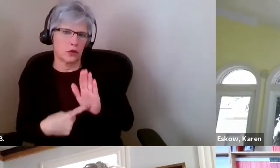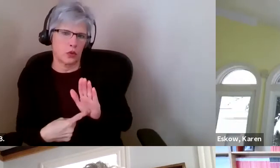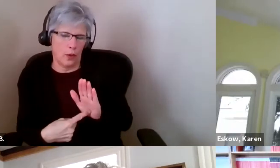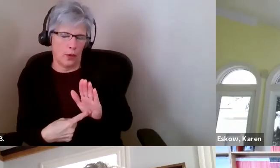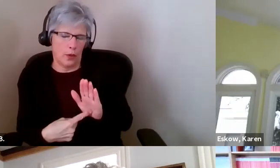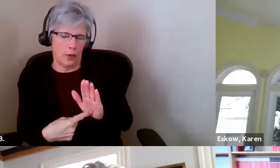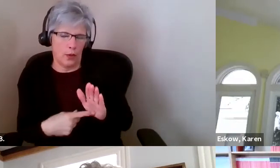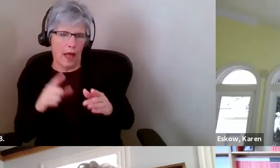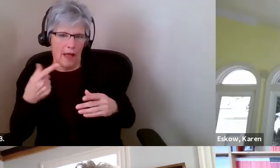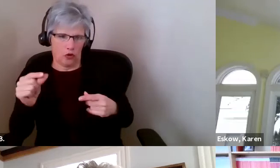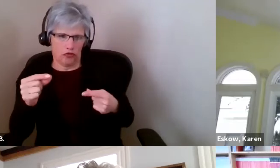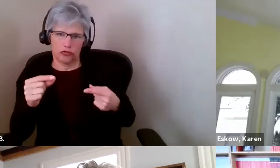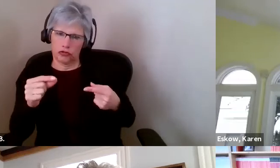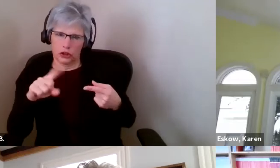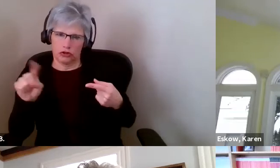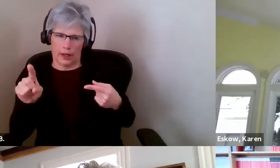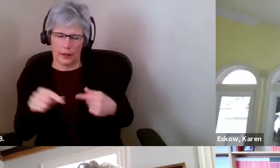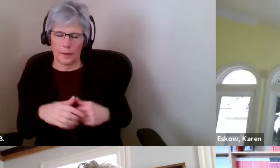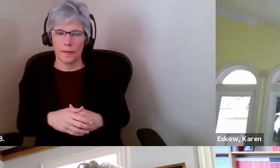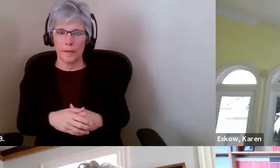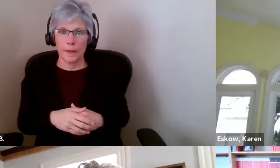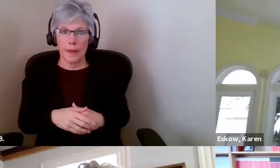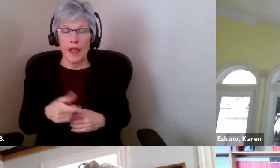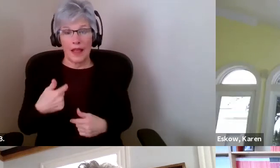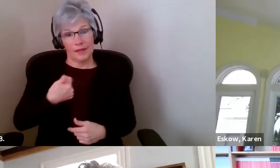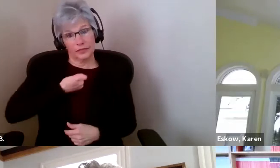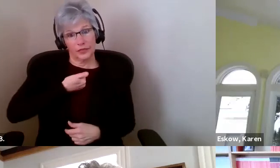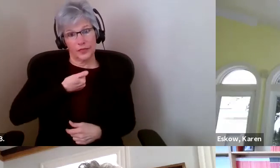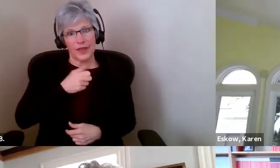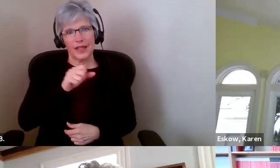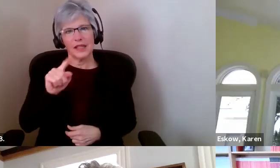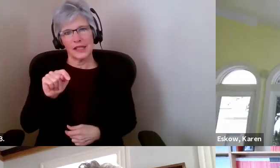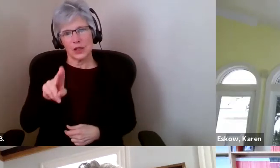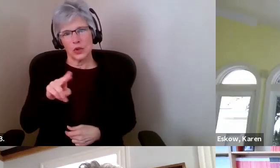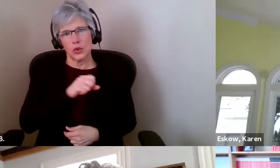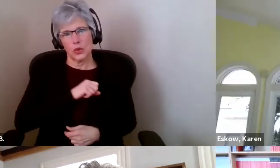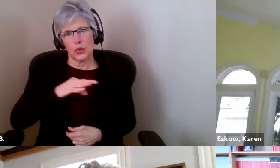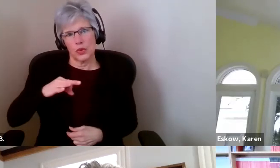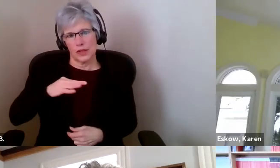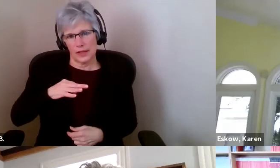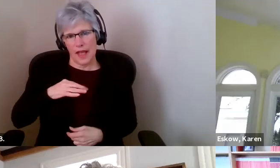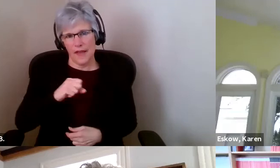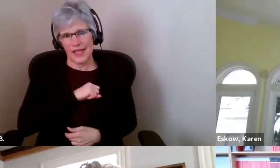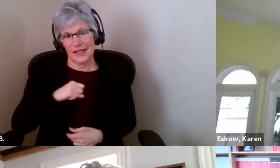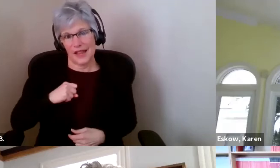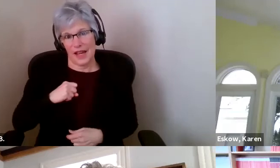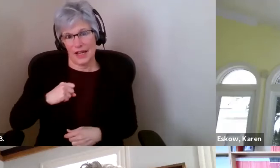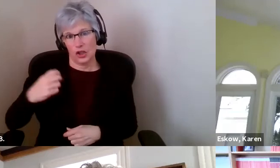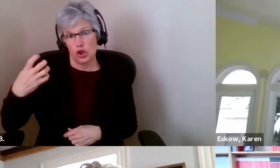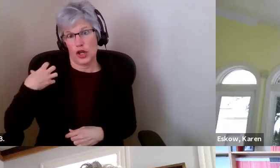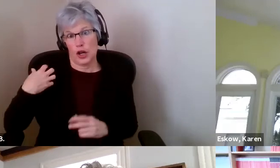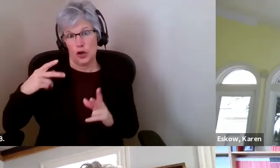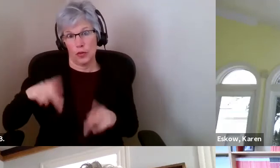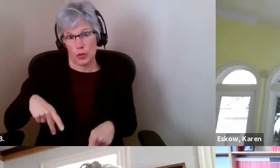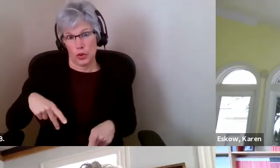also, for those of you who don't know, I am the TU staff Senate chair. And as chair, I did ask about this and